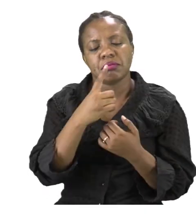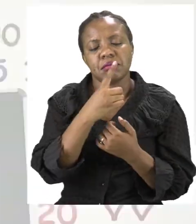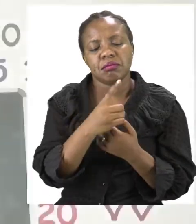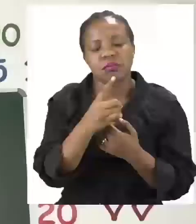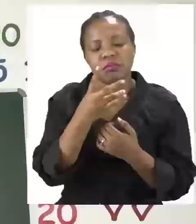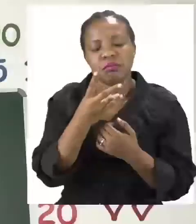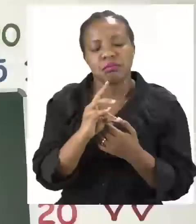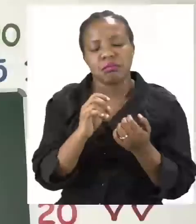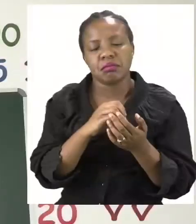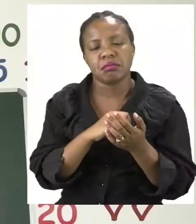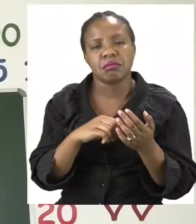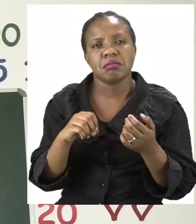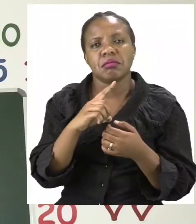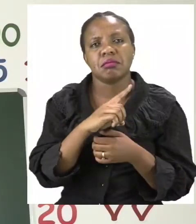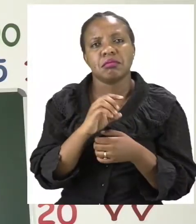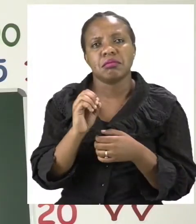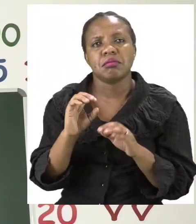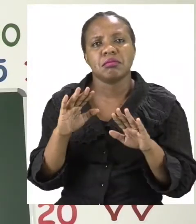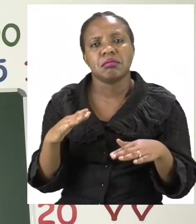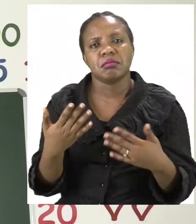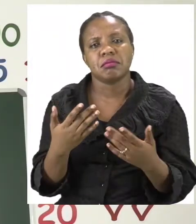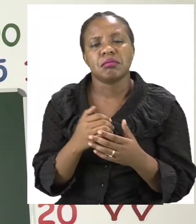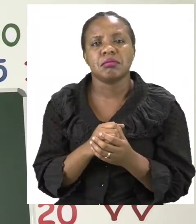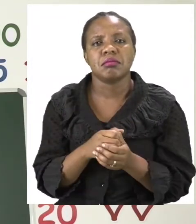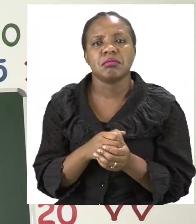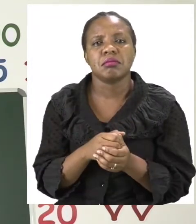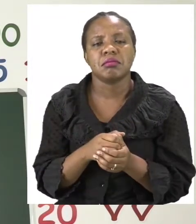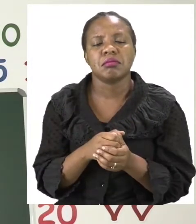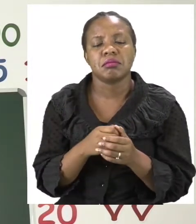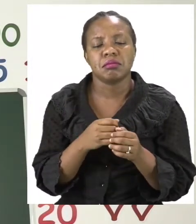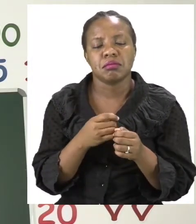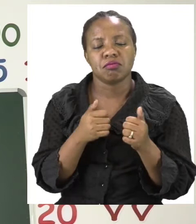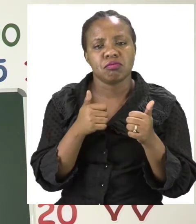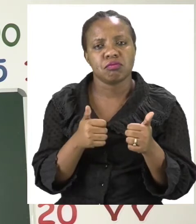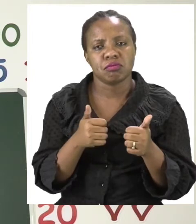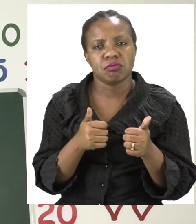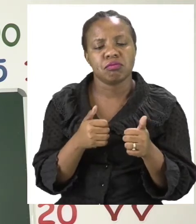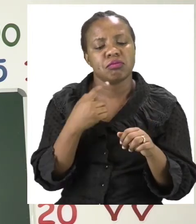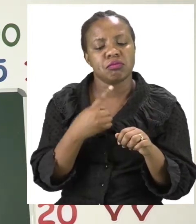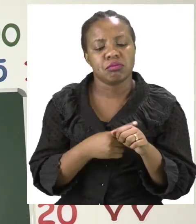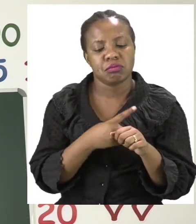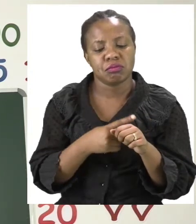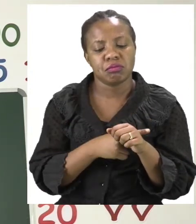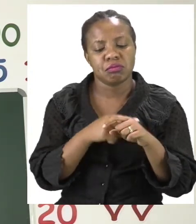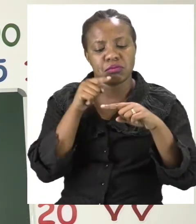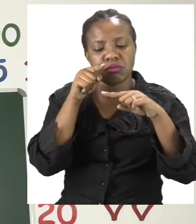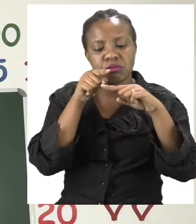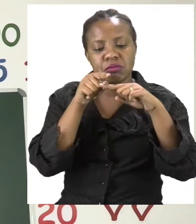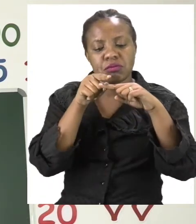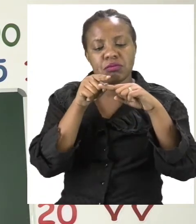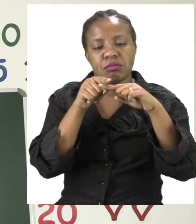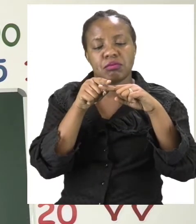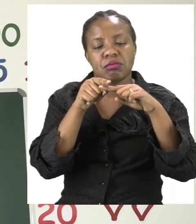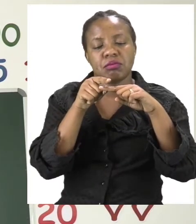thing that you're going to do is you always write the bigger number on top. And in this case,